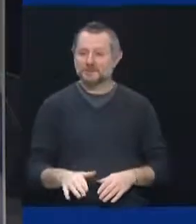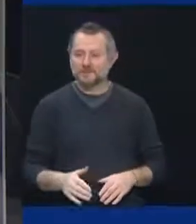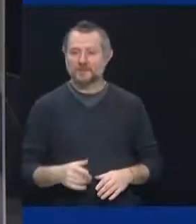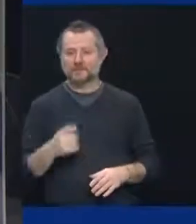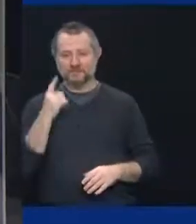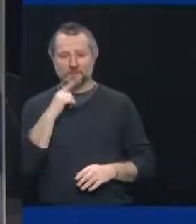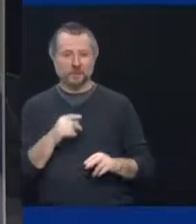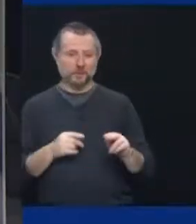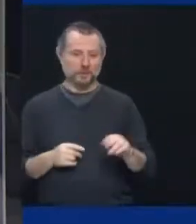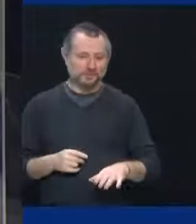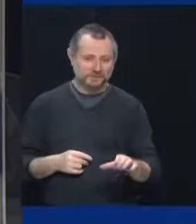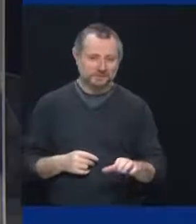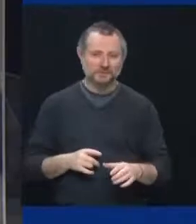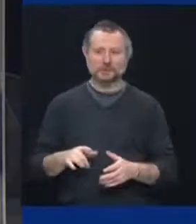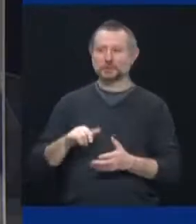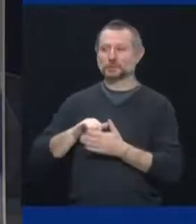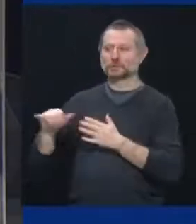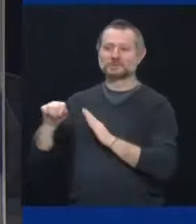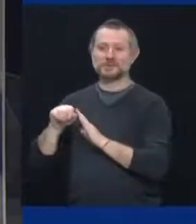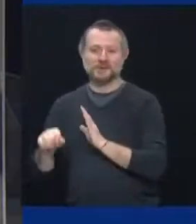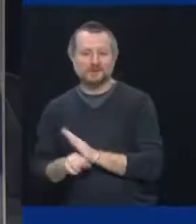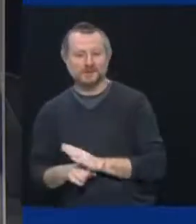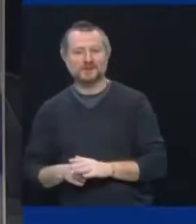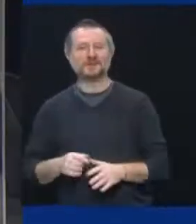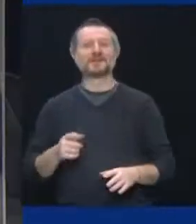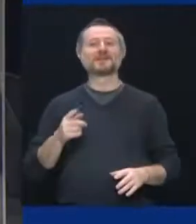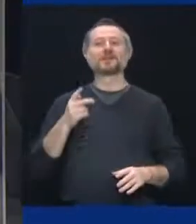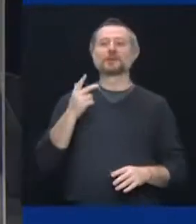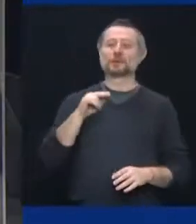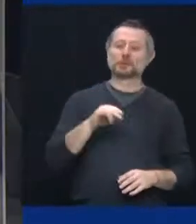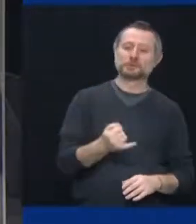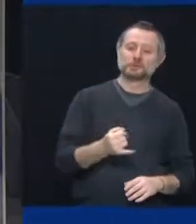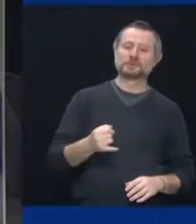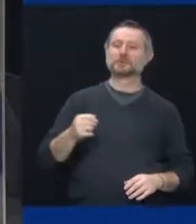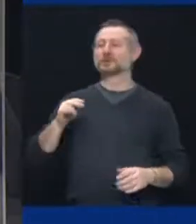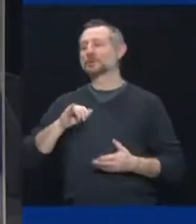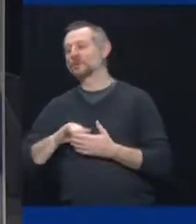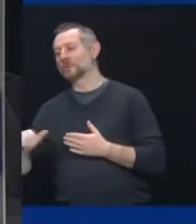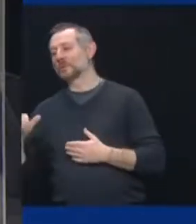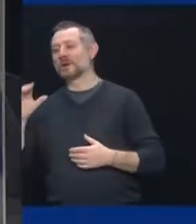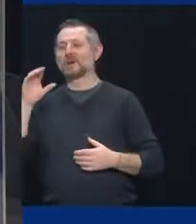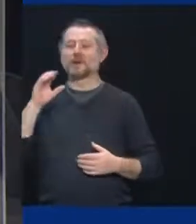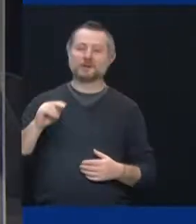area. So all of us at the Mets thank you, Governor, for